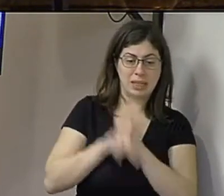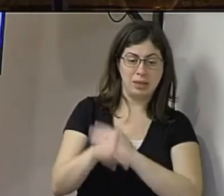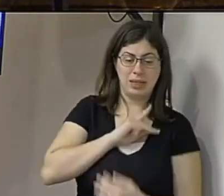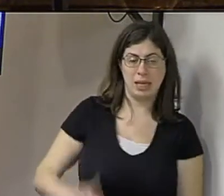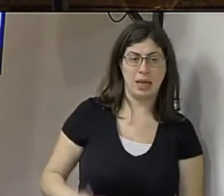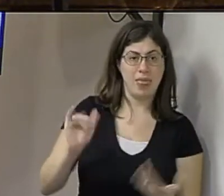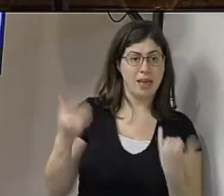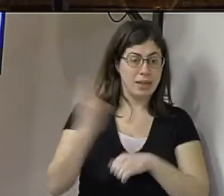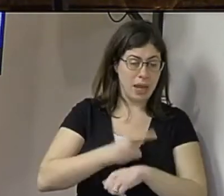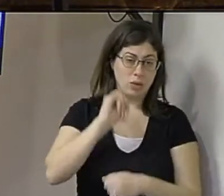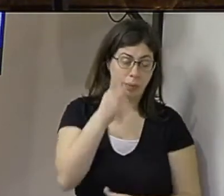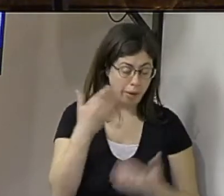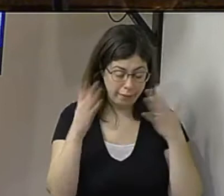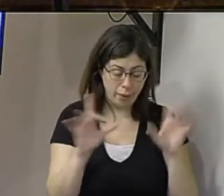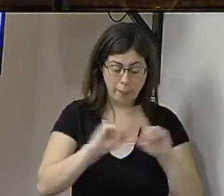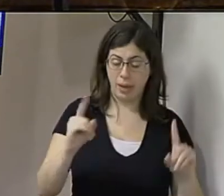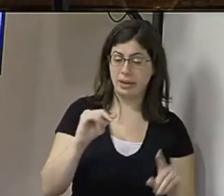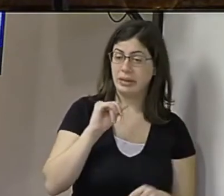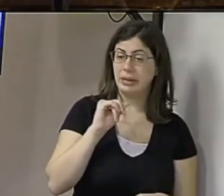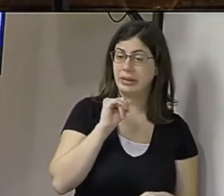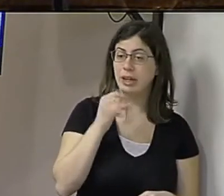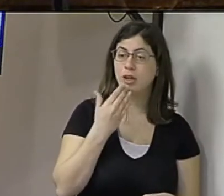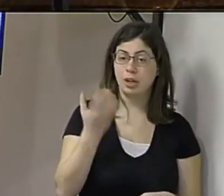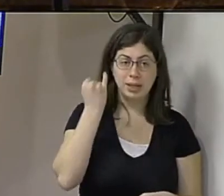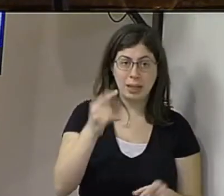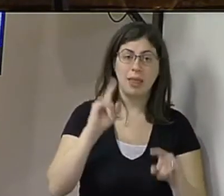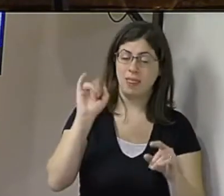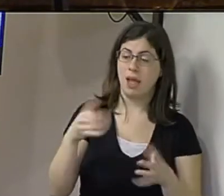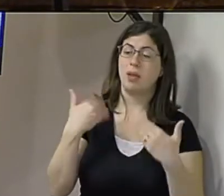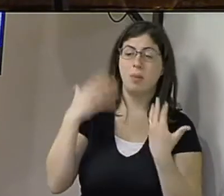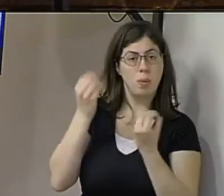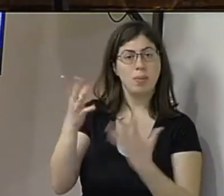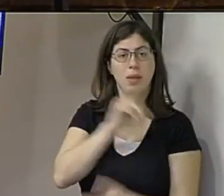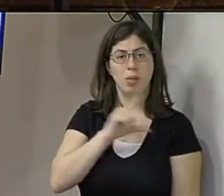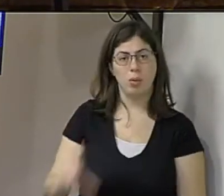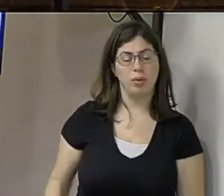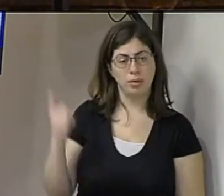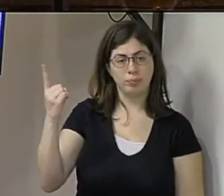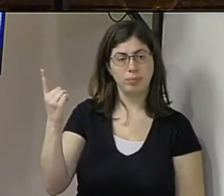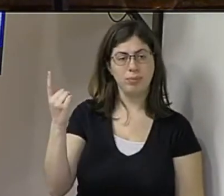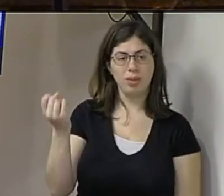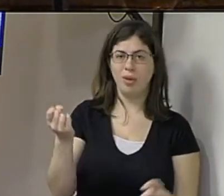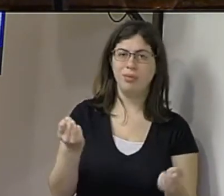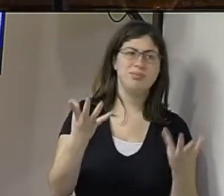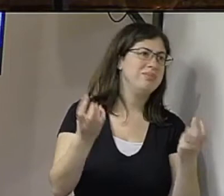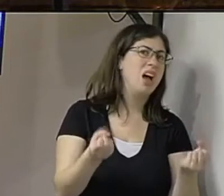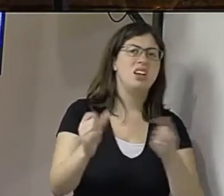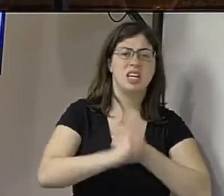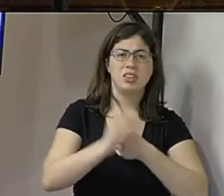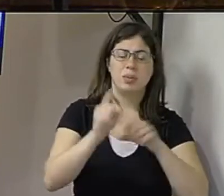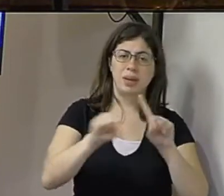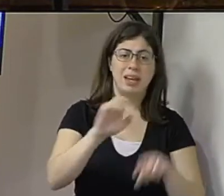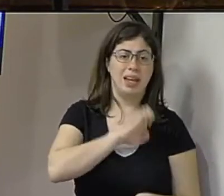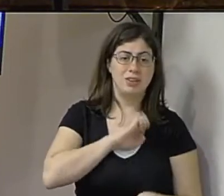I don't know what's going to happen tomorrow, but I don't think that's a good idea. So that's what I'm going to do to obey the Lord. There's all this danger going on around them. But Esther, the